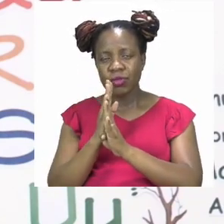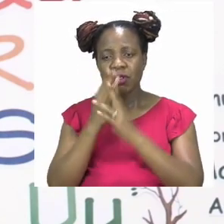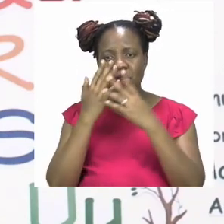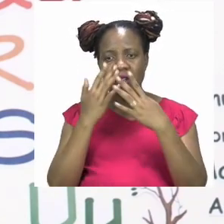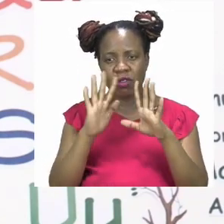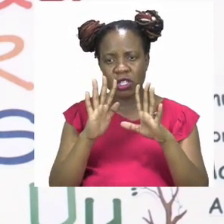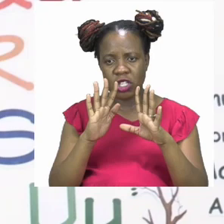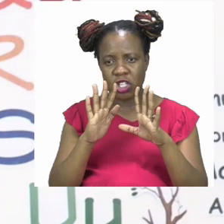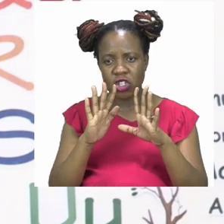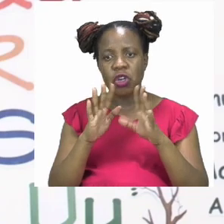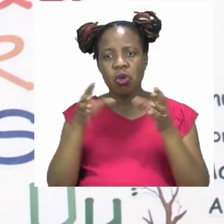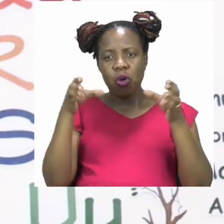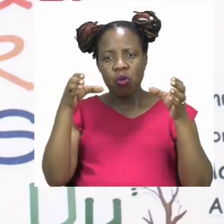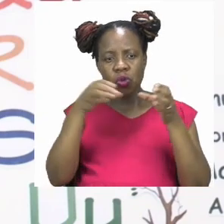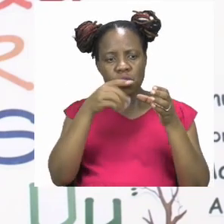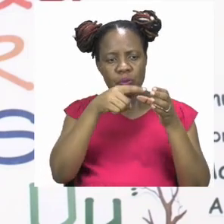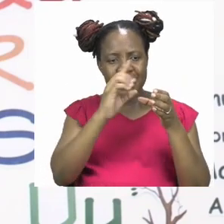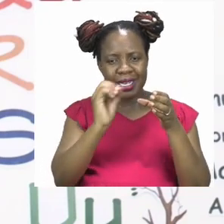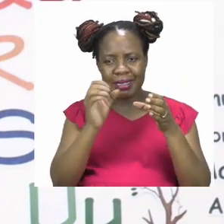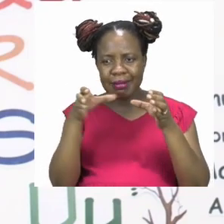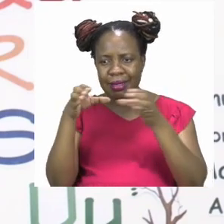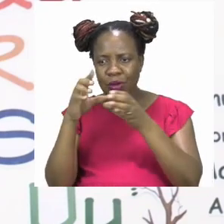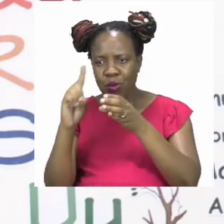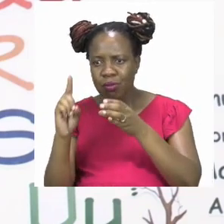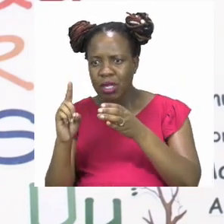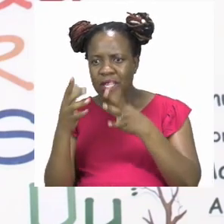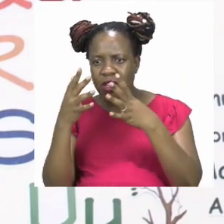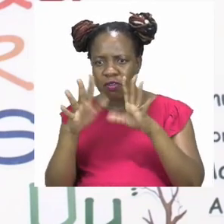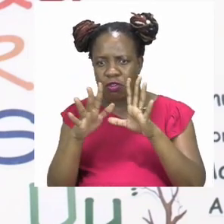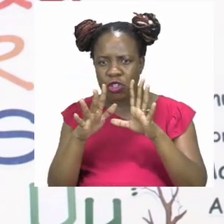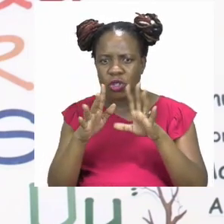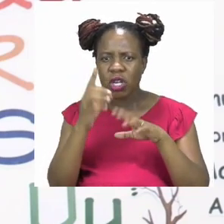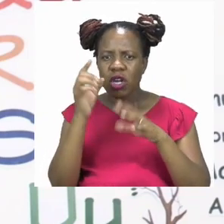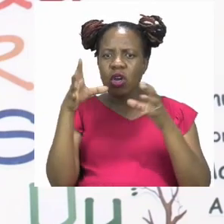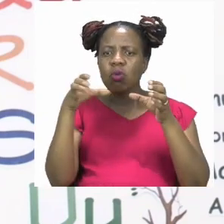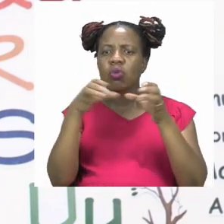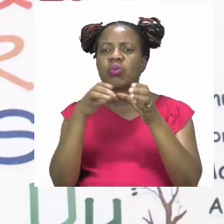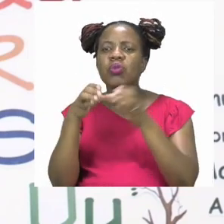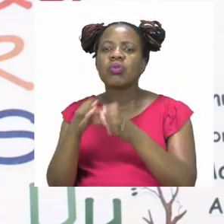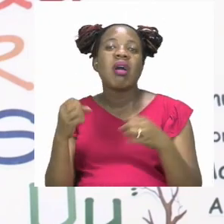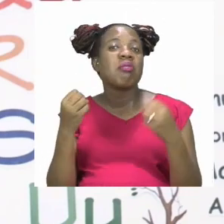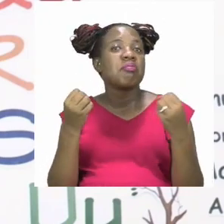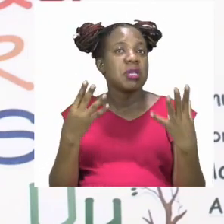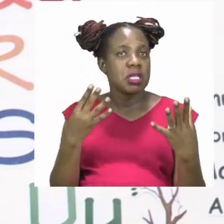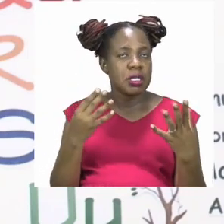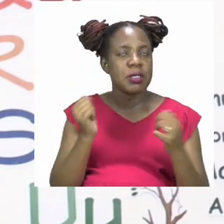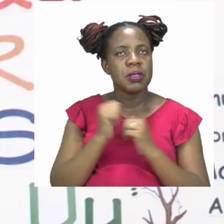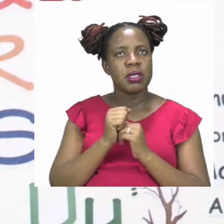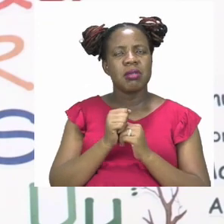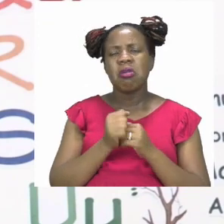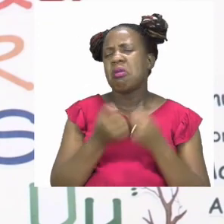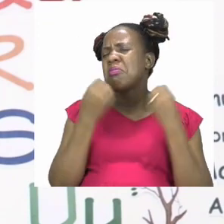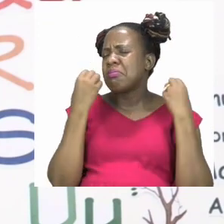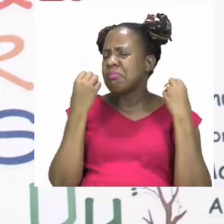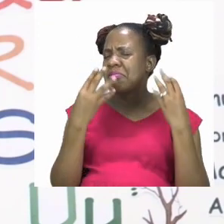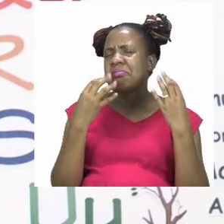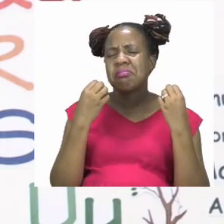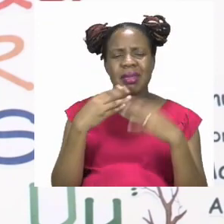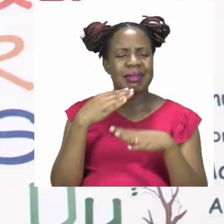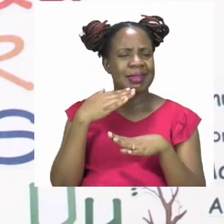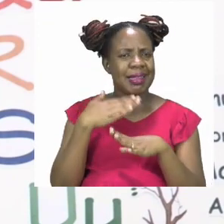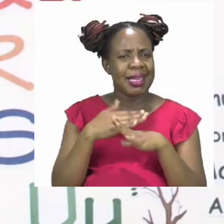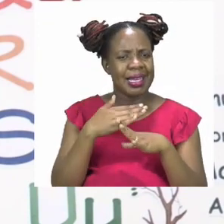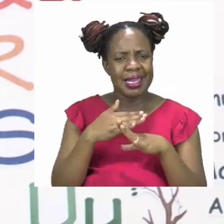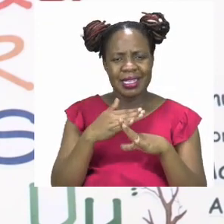made. Okay. Now everyone, I think you have lots and lots to keep you busy now. So I'm going to leave you to